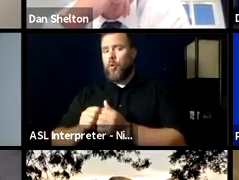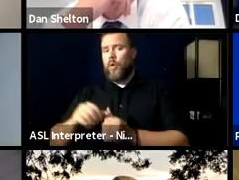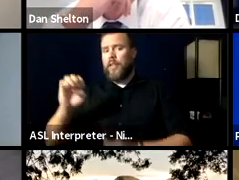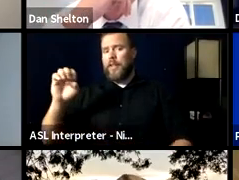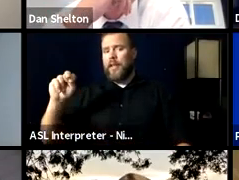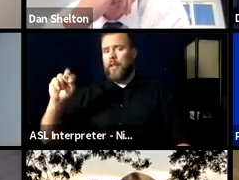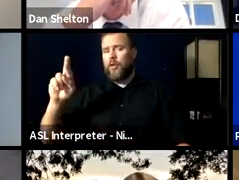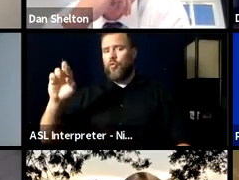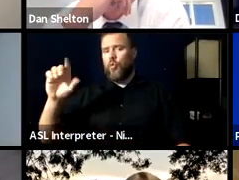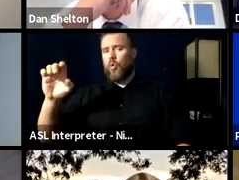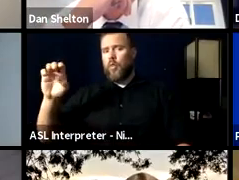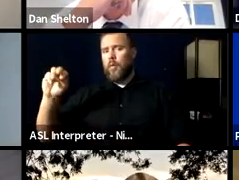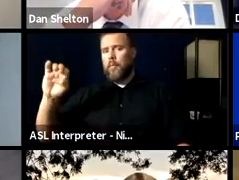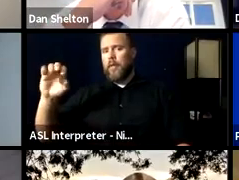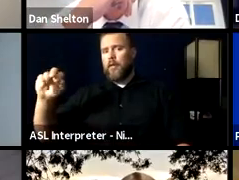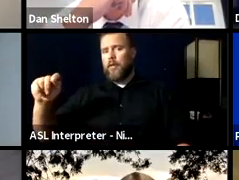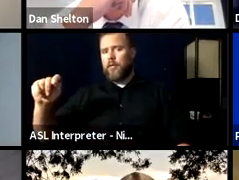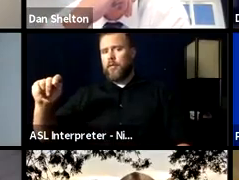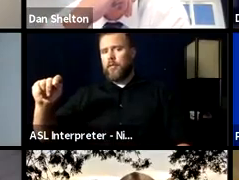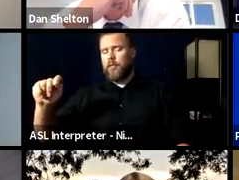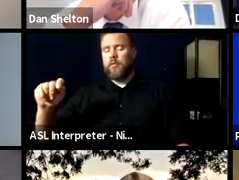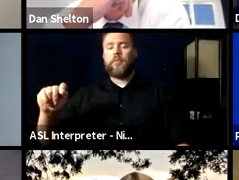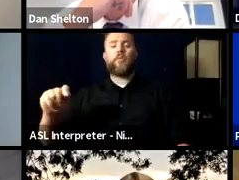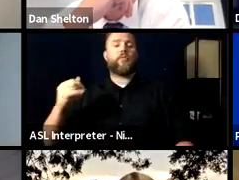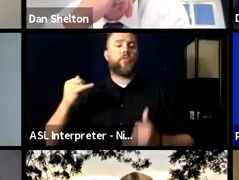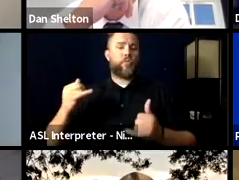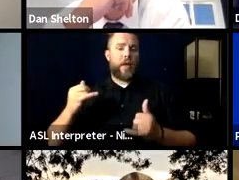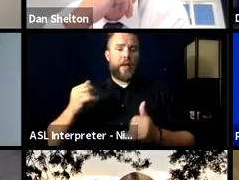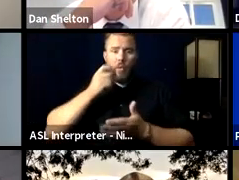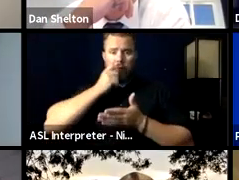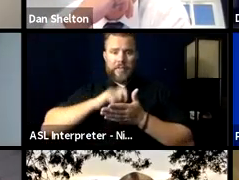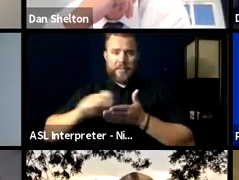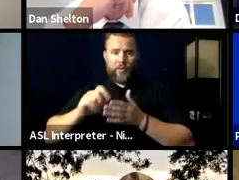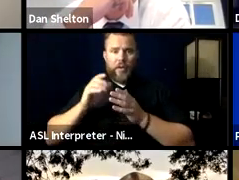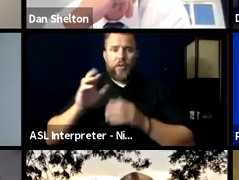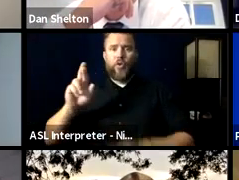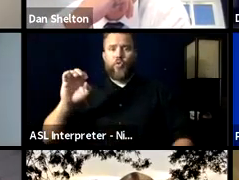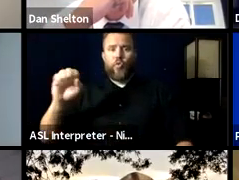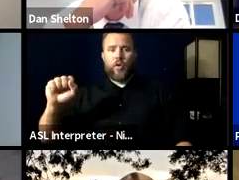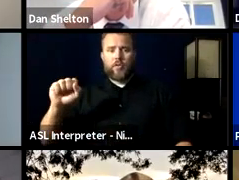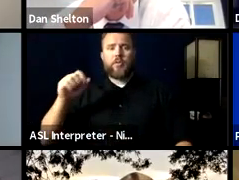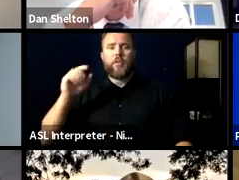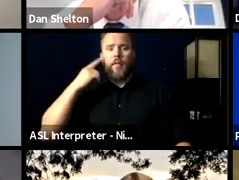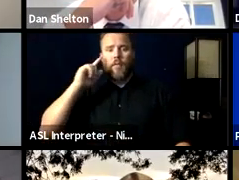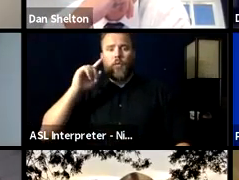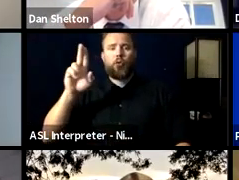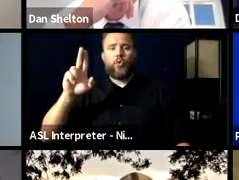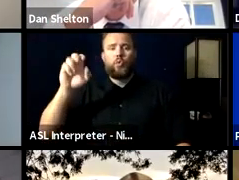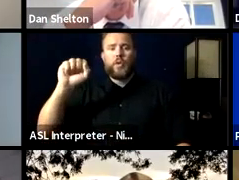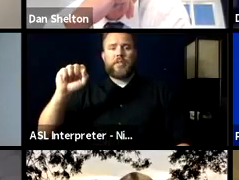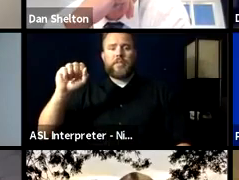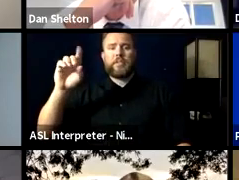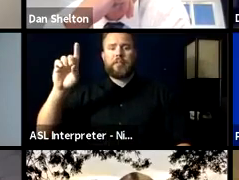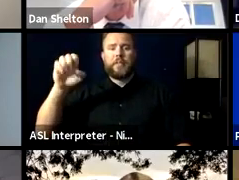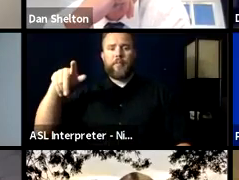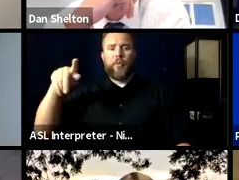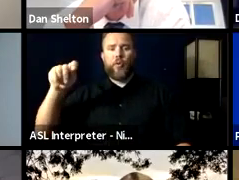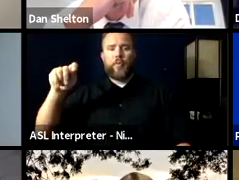now. Secretary DeVos of the U.S. Department of Education put out a